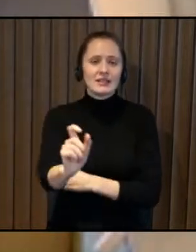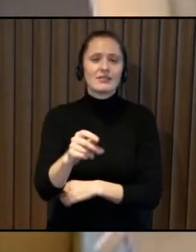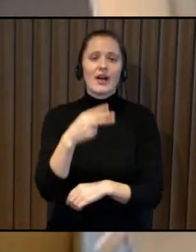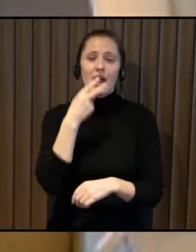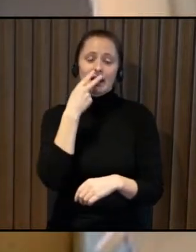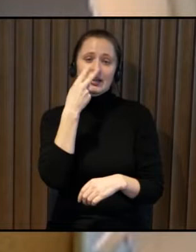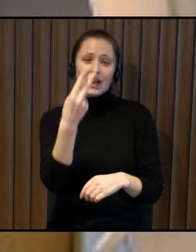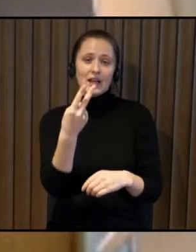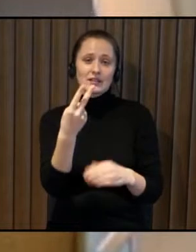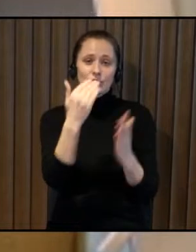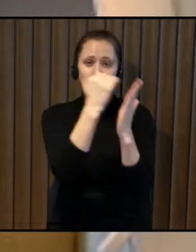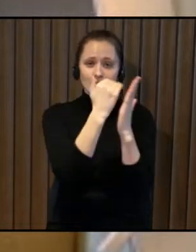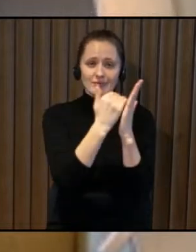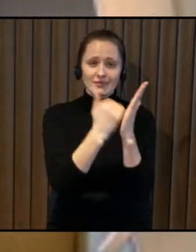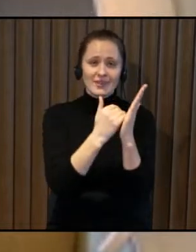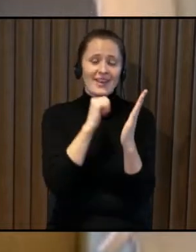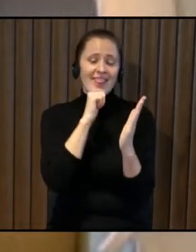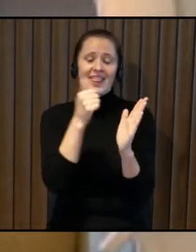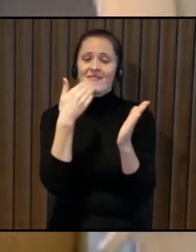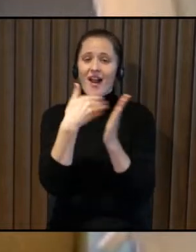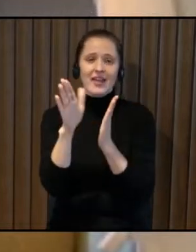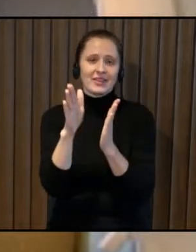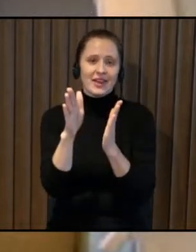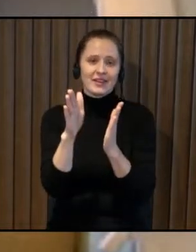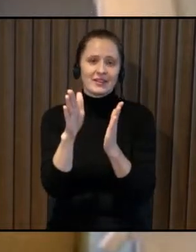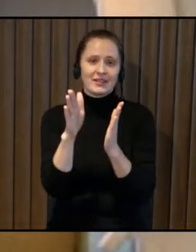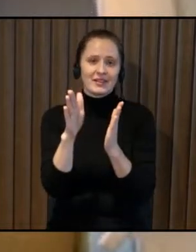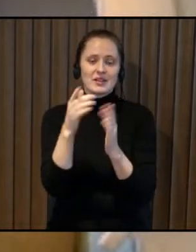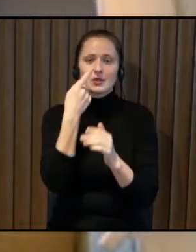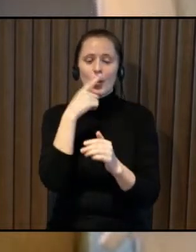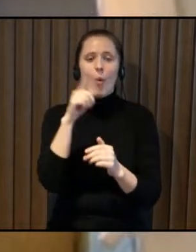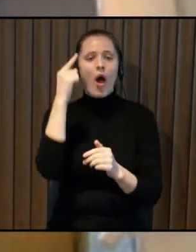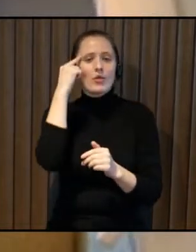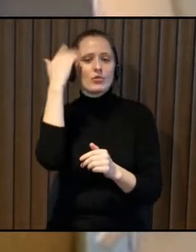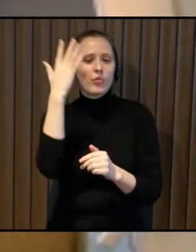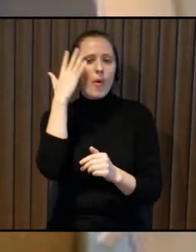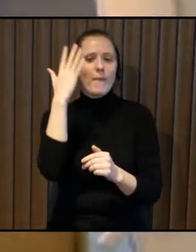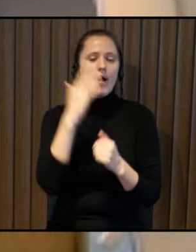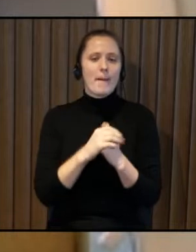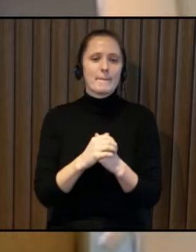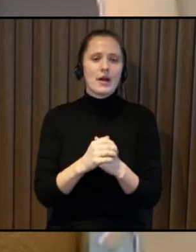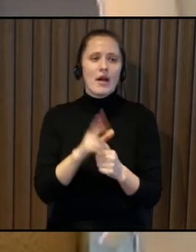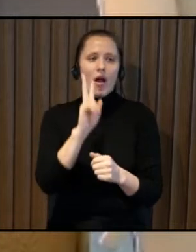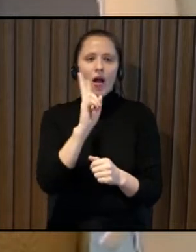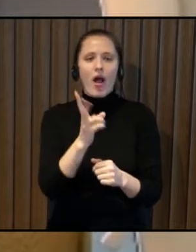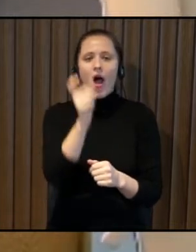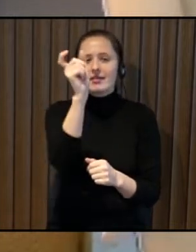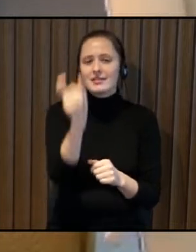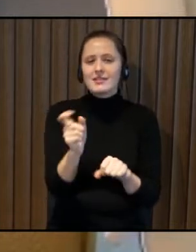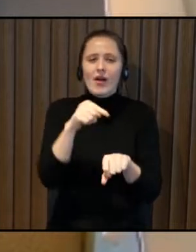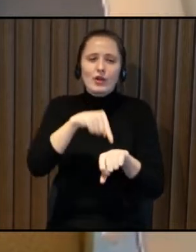Yes, at the moment when people see all the principles, they can never live without